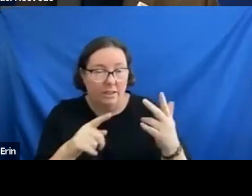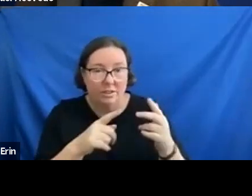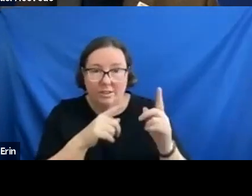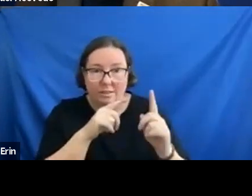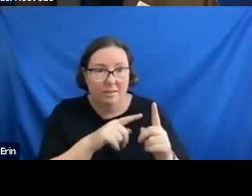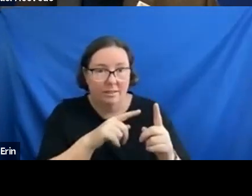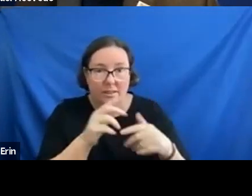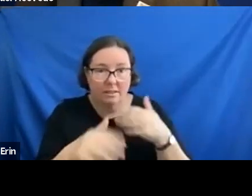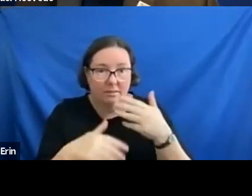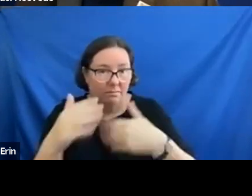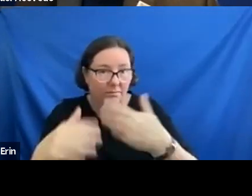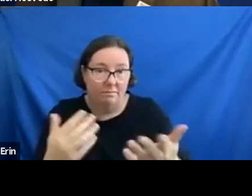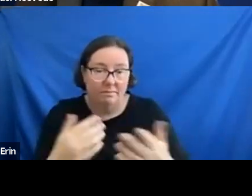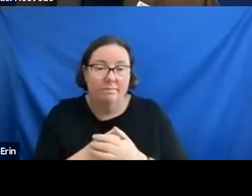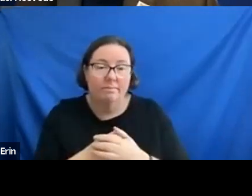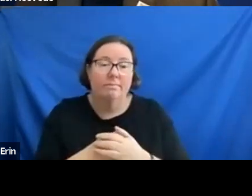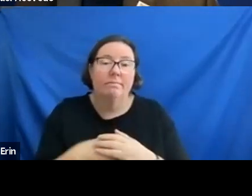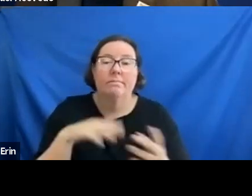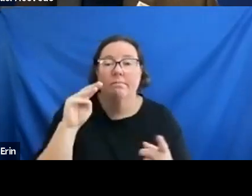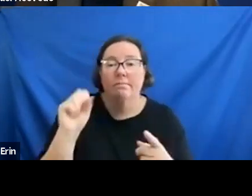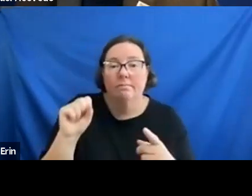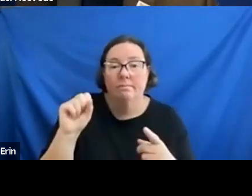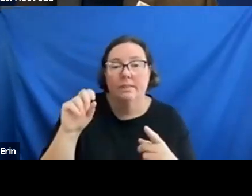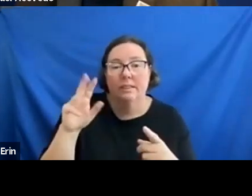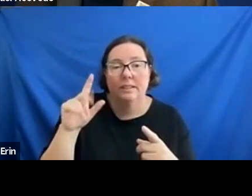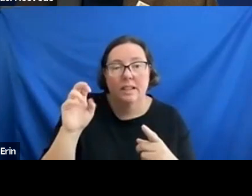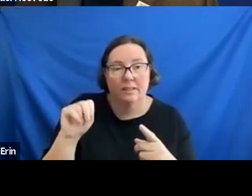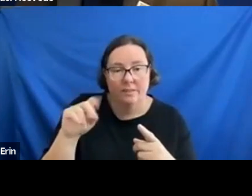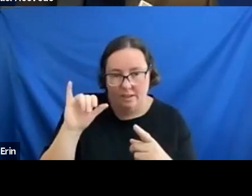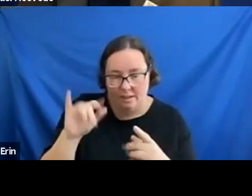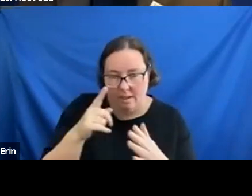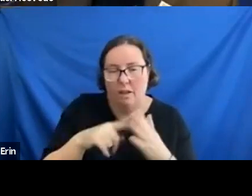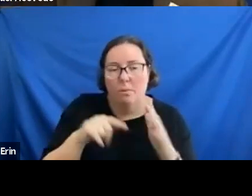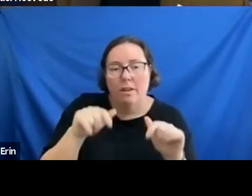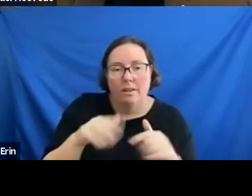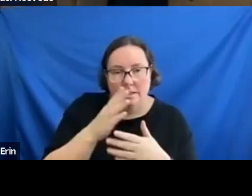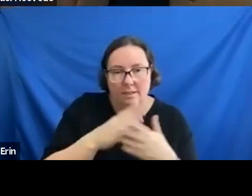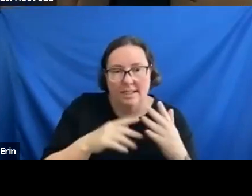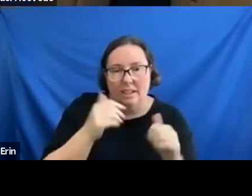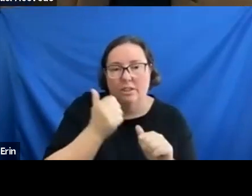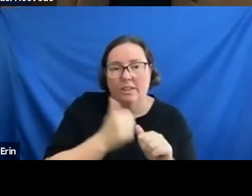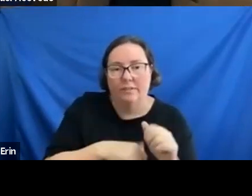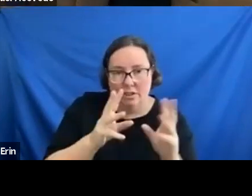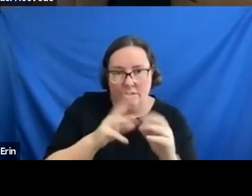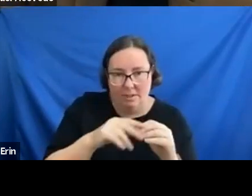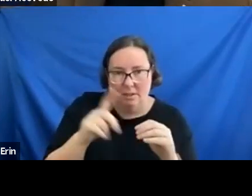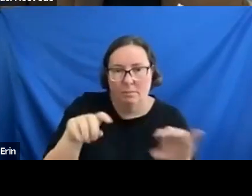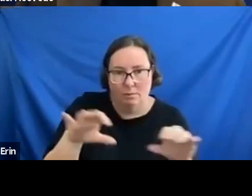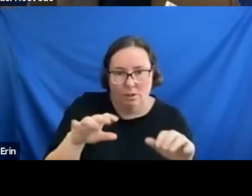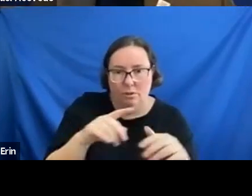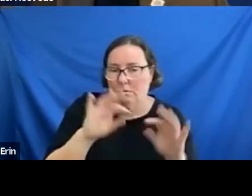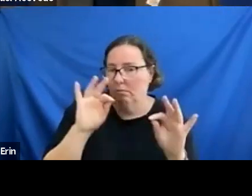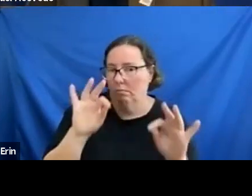ask our peers to do the same. So that is what this section of each of our meetings is meant to do. And so